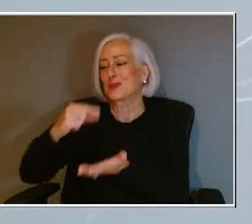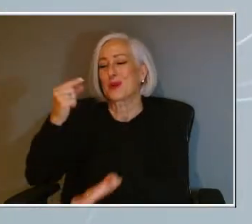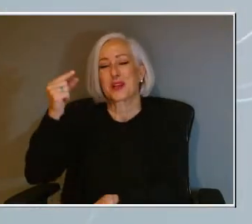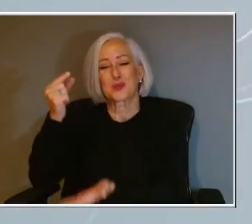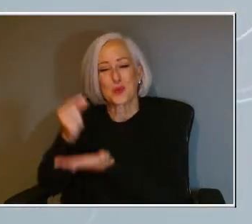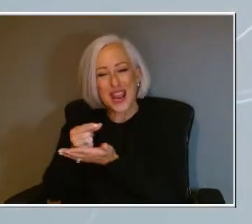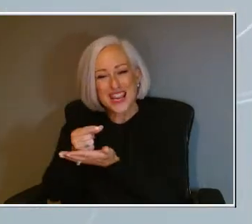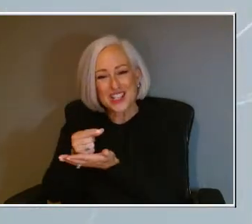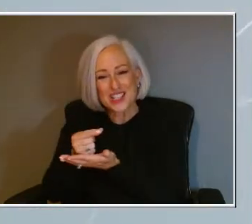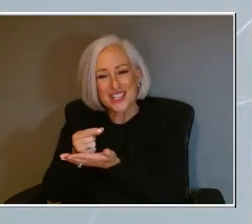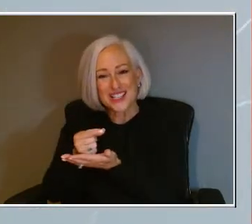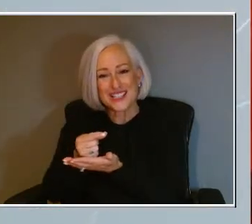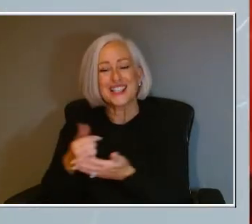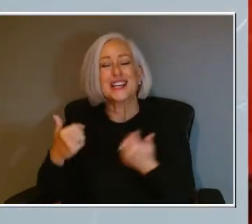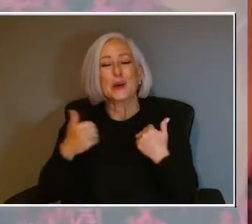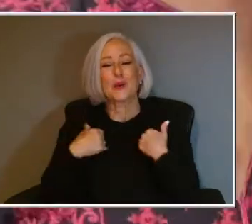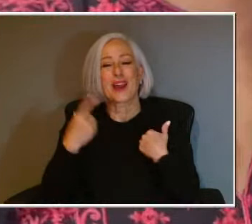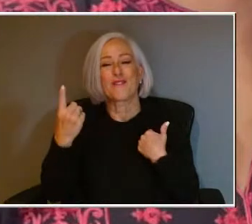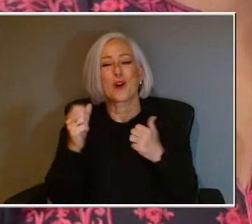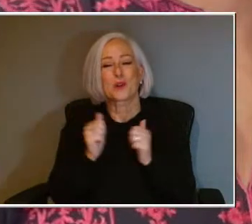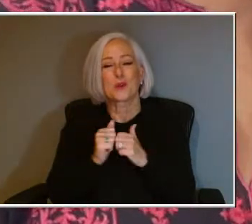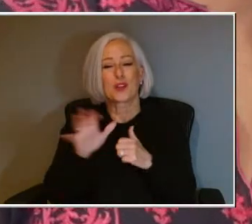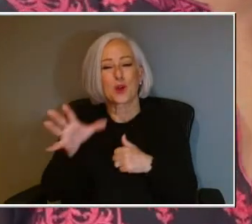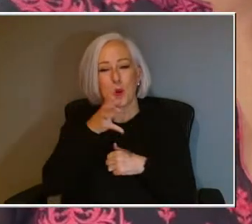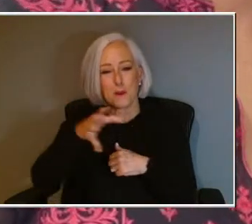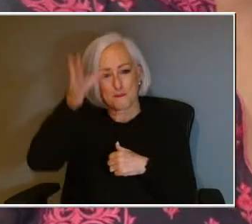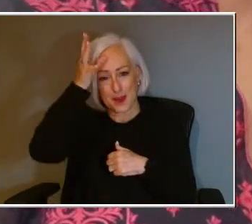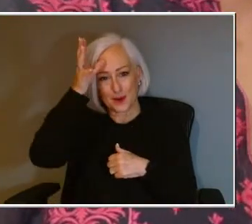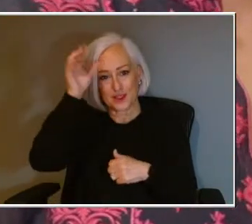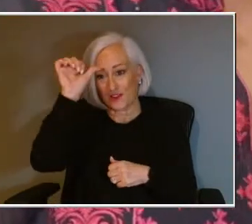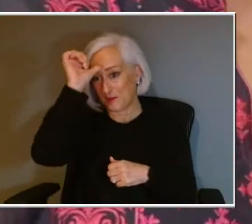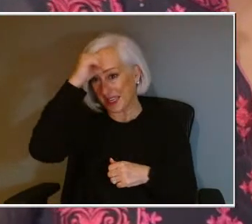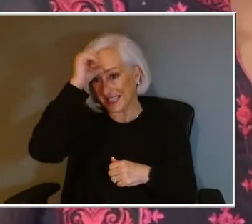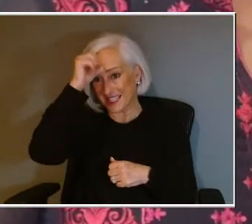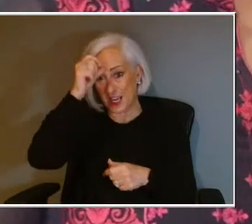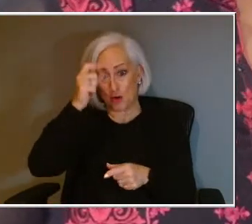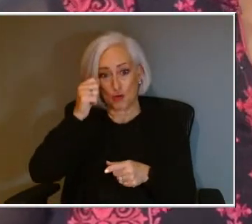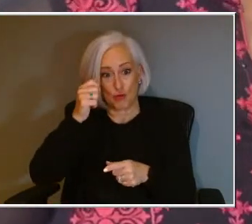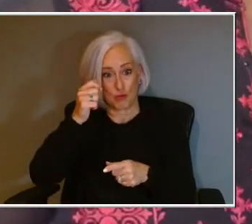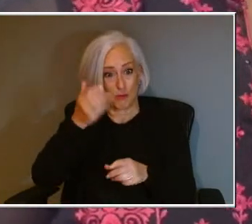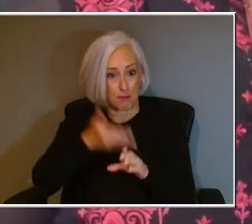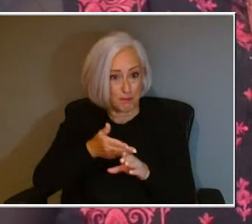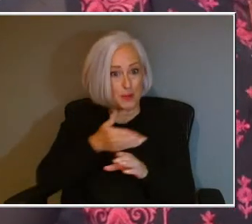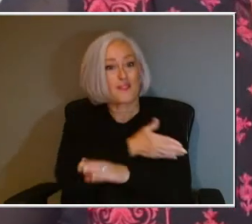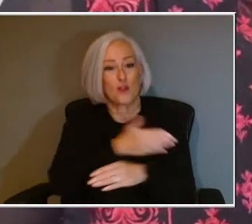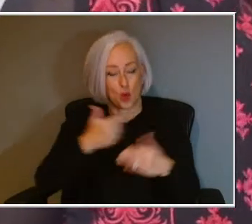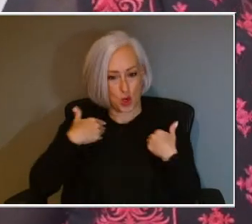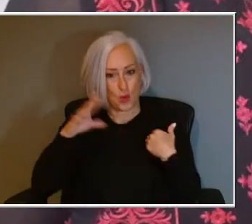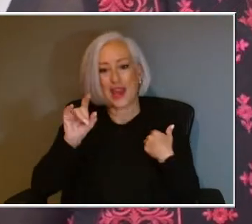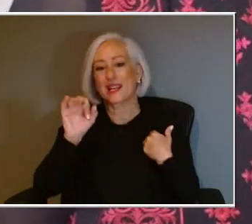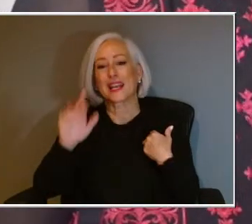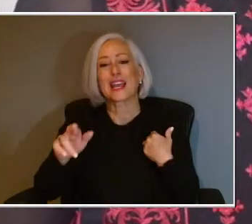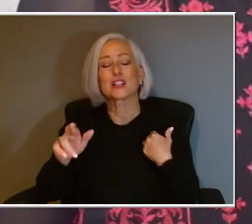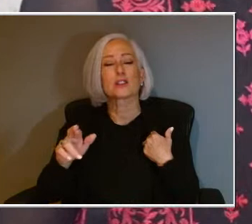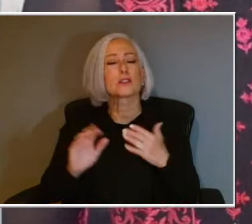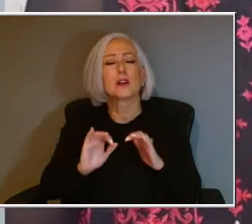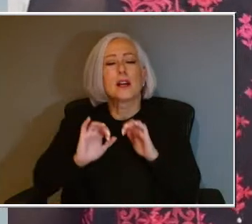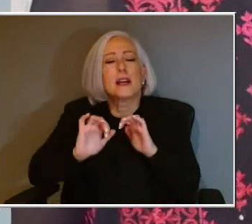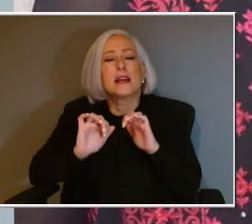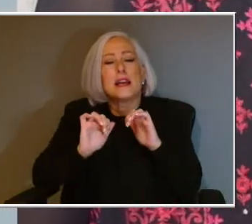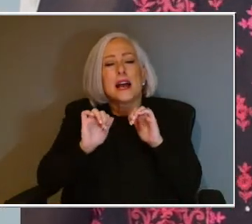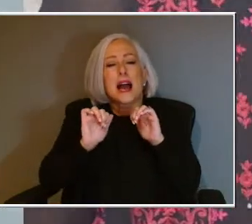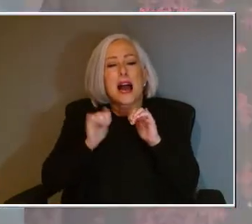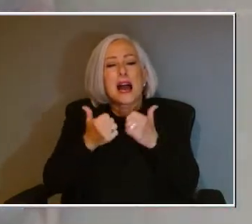we have one of your folks. This was when you were in India visiting your parents before you were diagnosed with cancer. Yes. How has it been